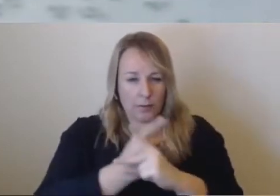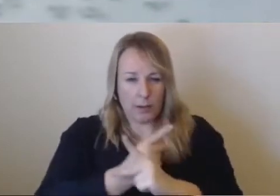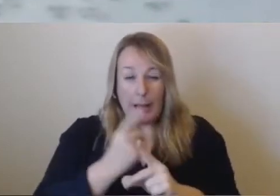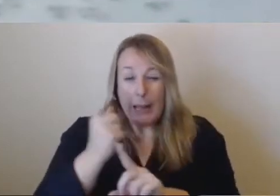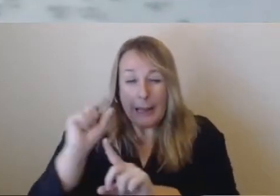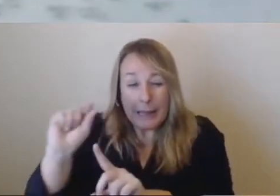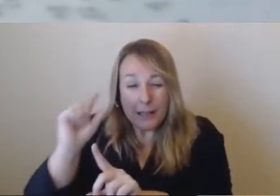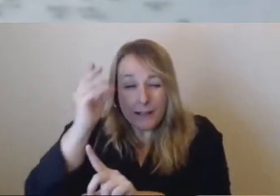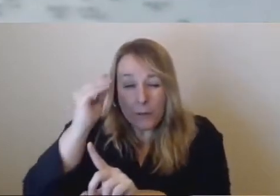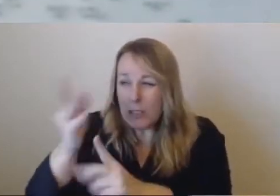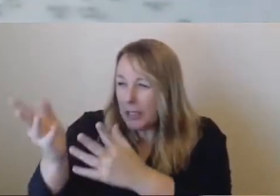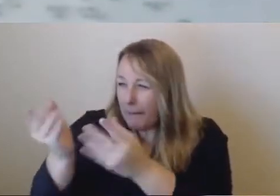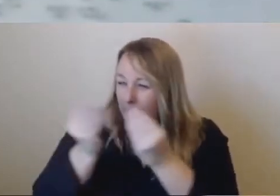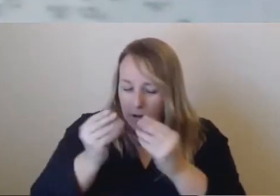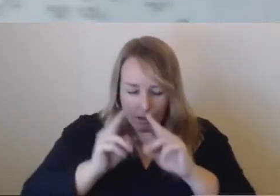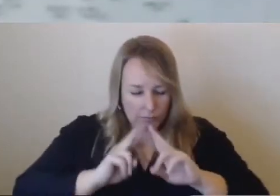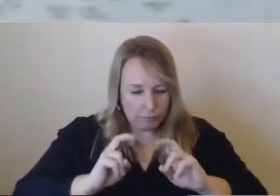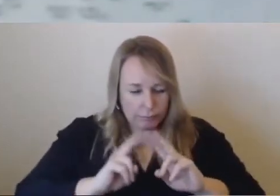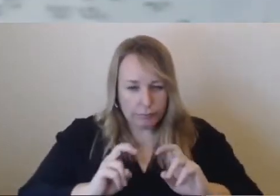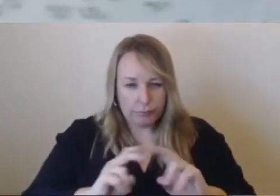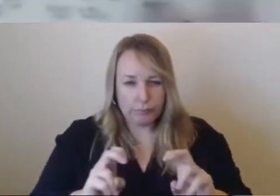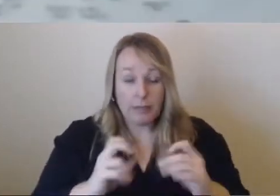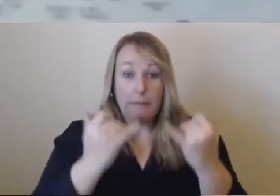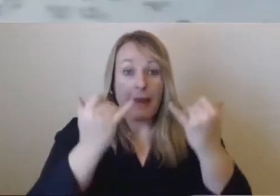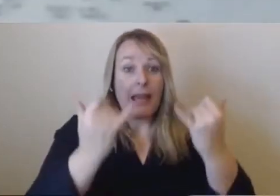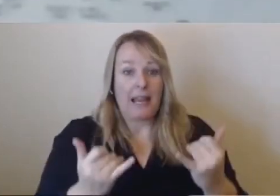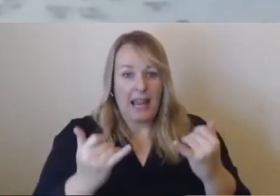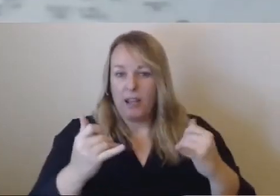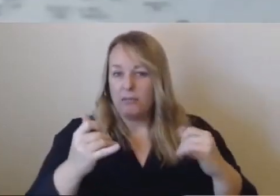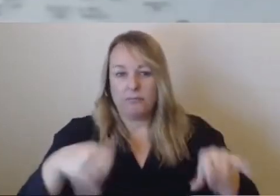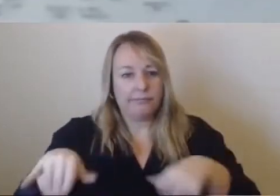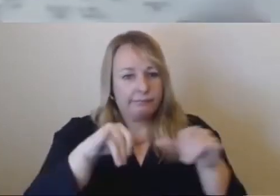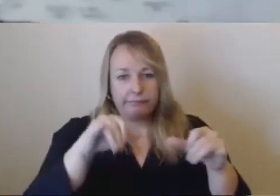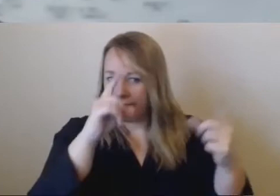there is. But now there is widespread agreement that